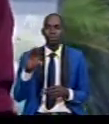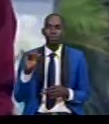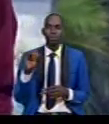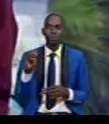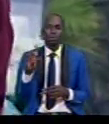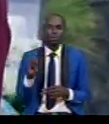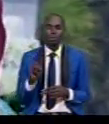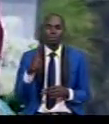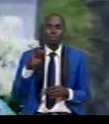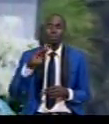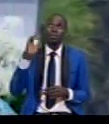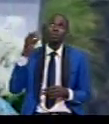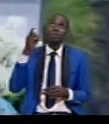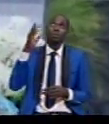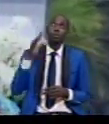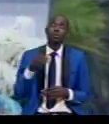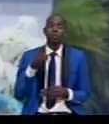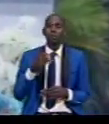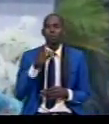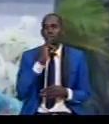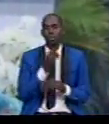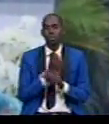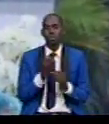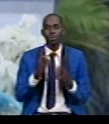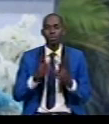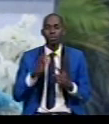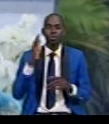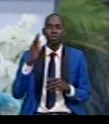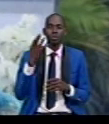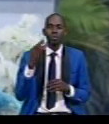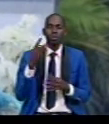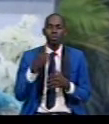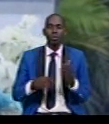I'm saved. I want to testify of what God did for